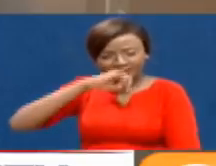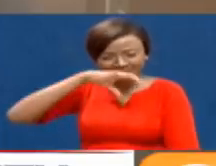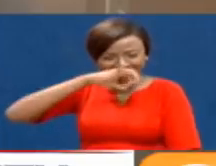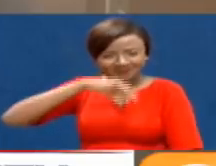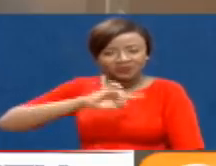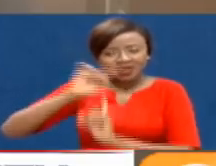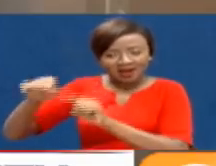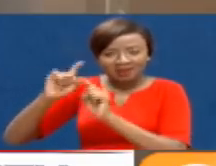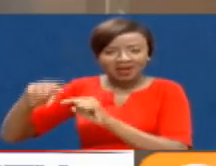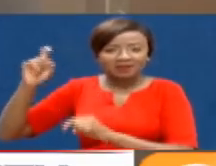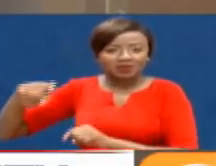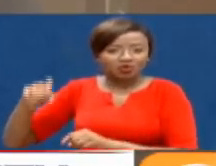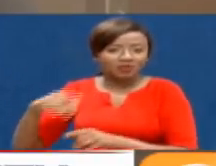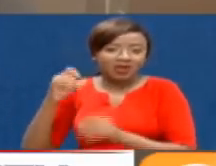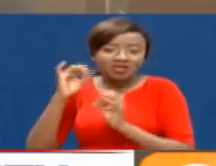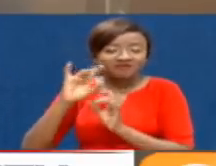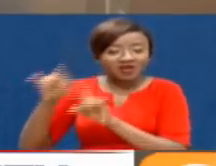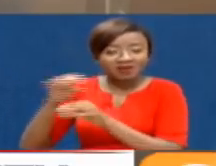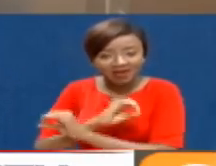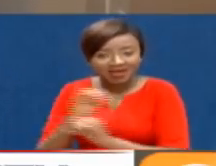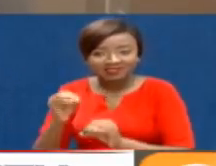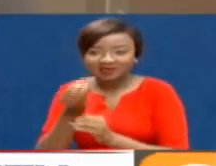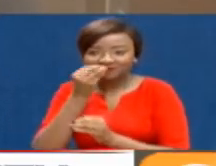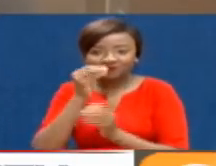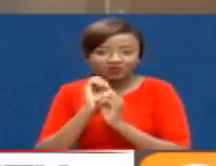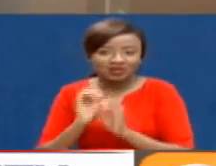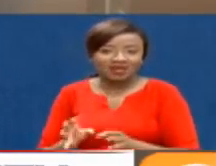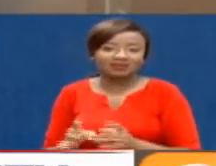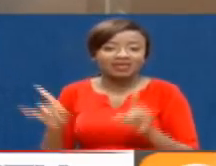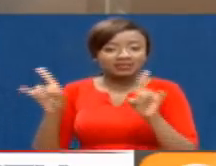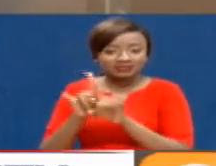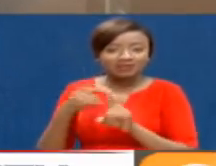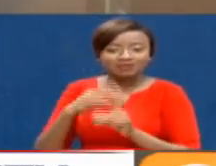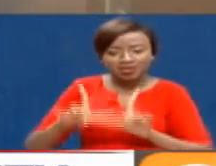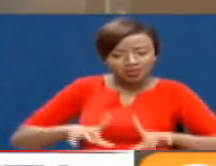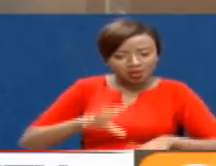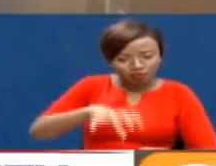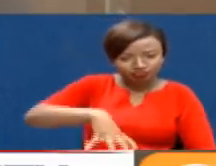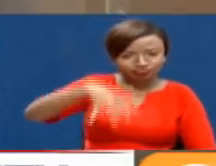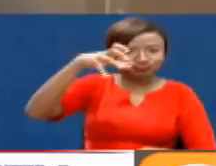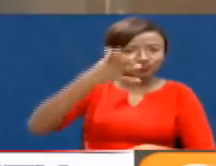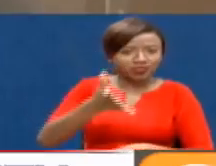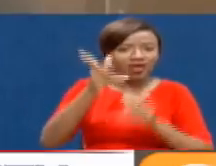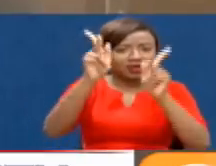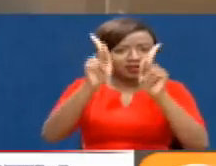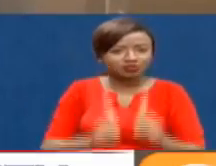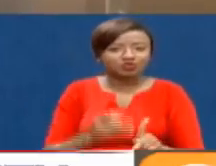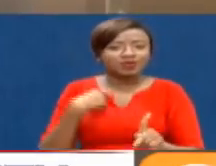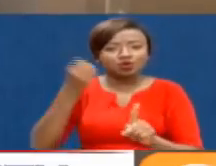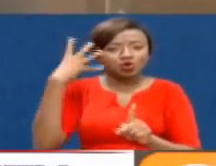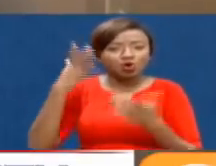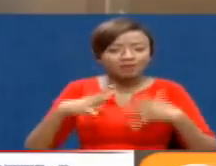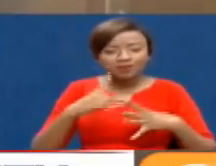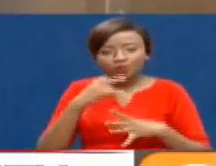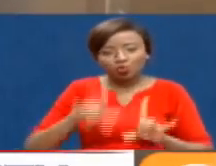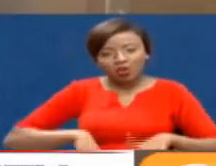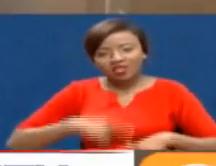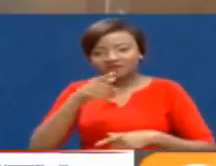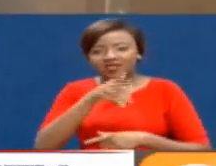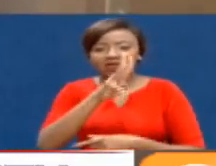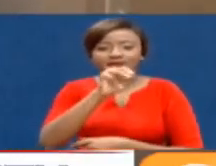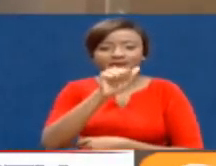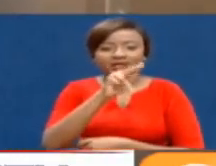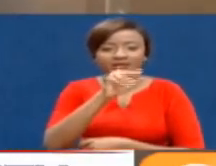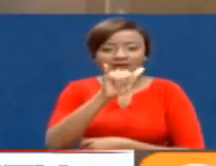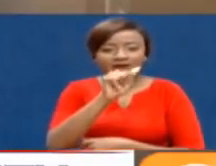Gikomba every day. Otherwise, they don't have something to eat. I grew up partly in Kisumu, so I know the people who live in Nyalenda and Obunga and Manyata.